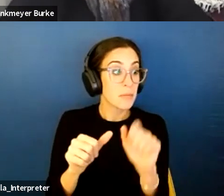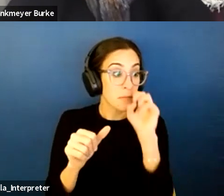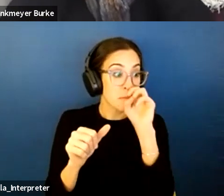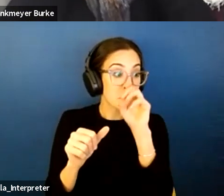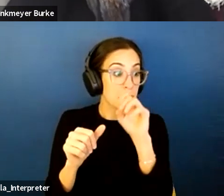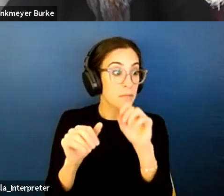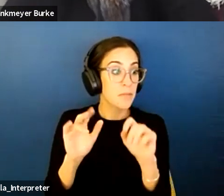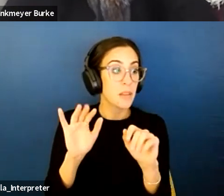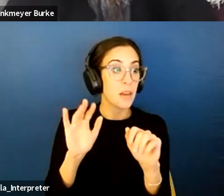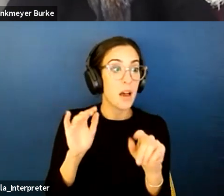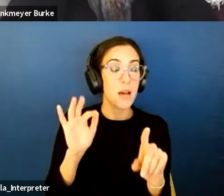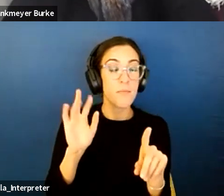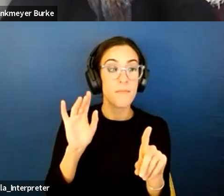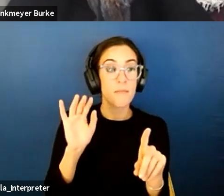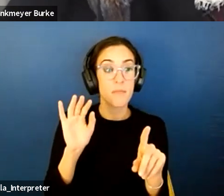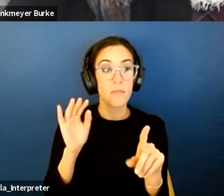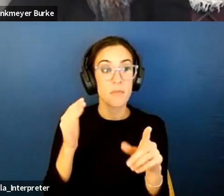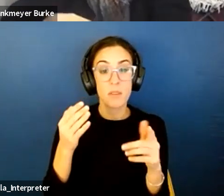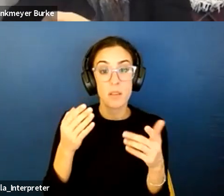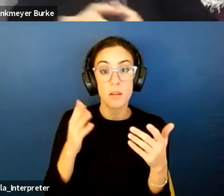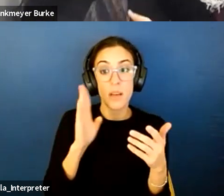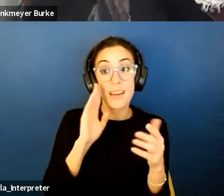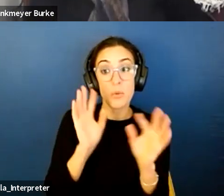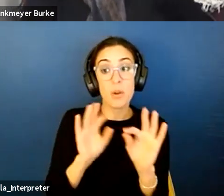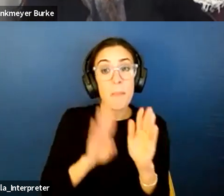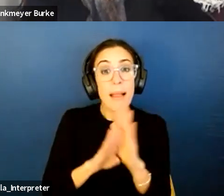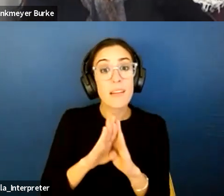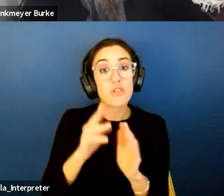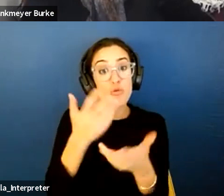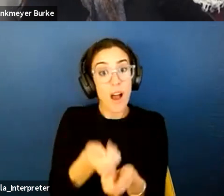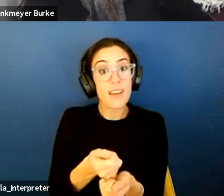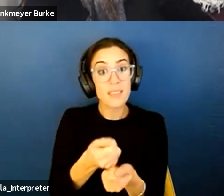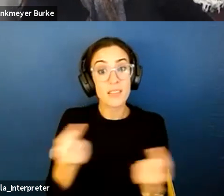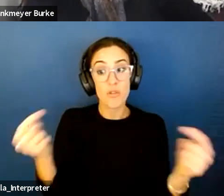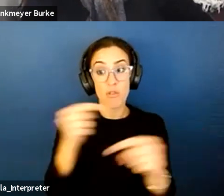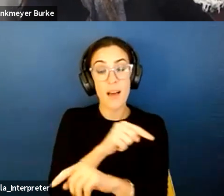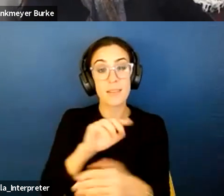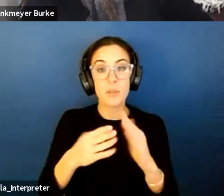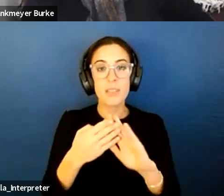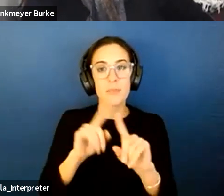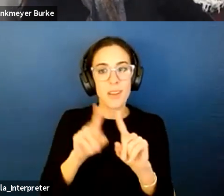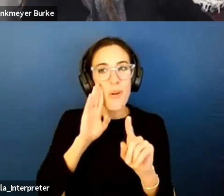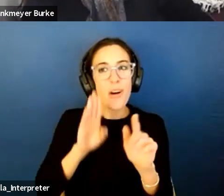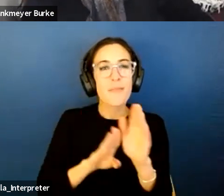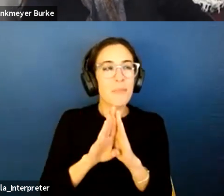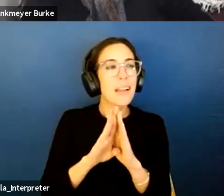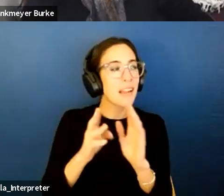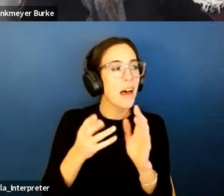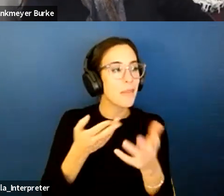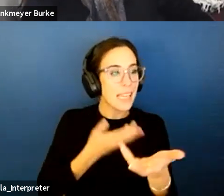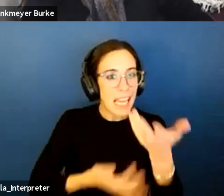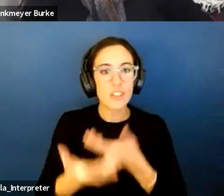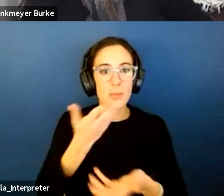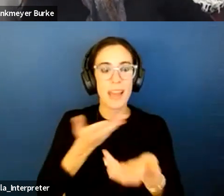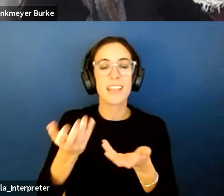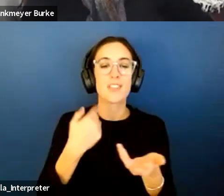build trust across communities, but also to deal with the complexity of these issues that we're engaging with. So thanks for an opportunity to share those. I look forward